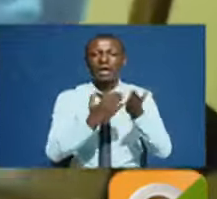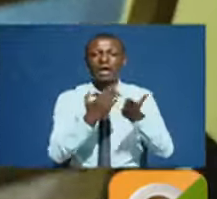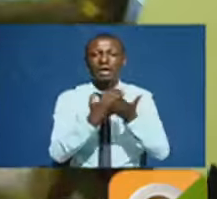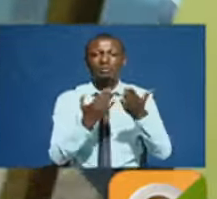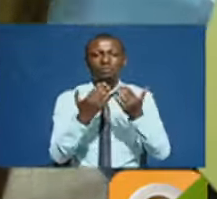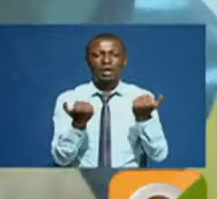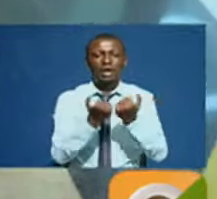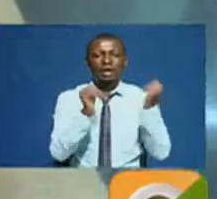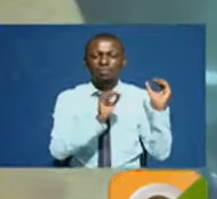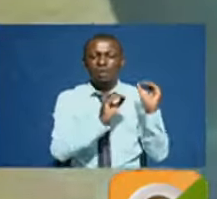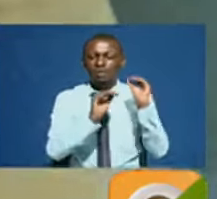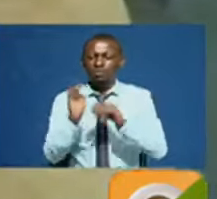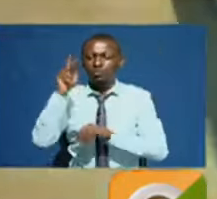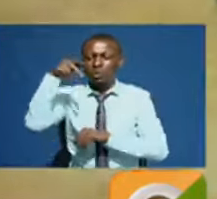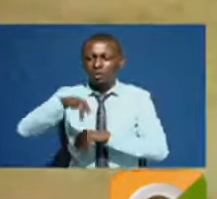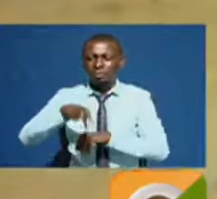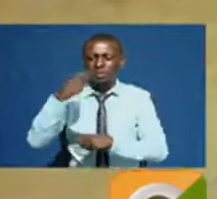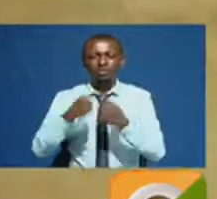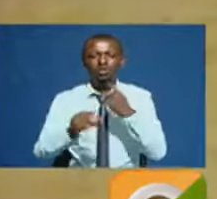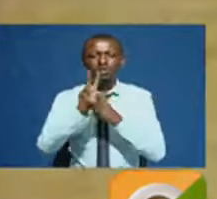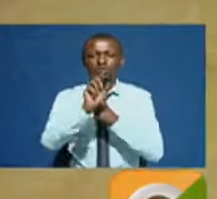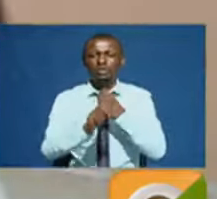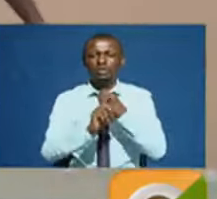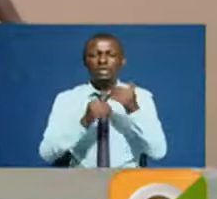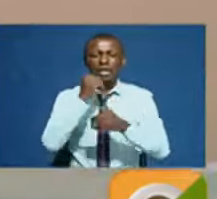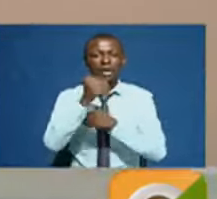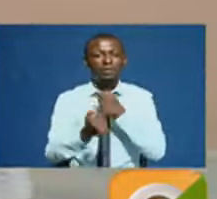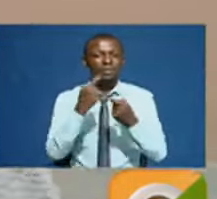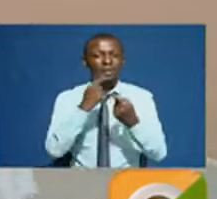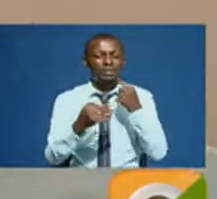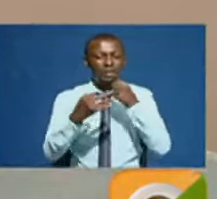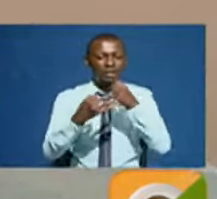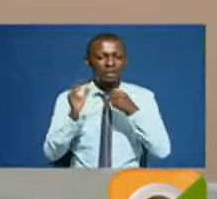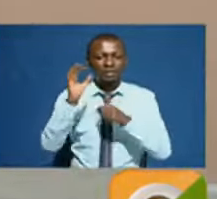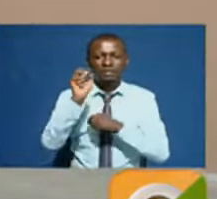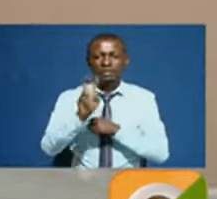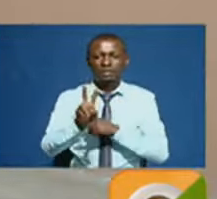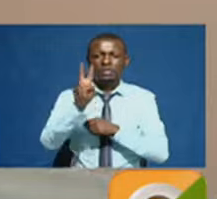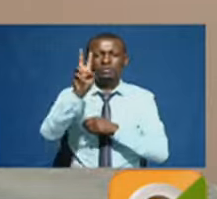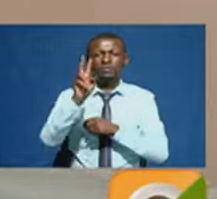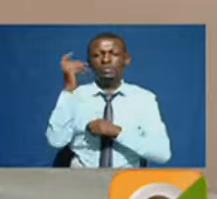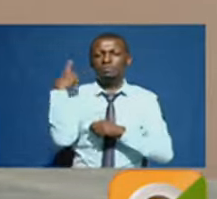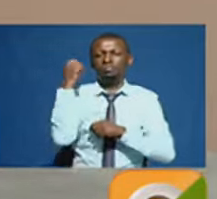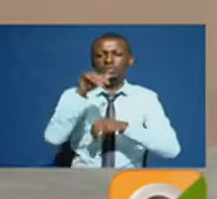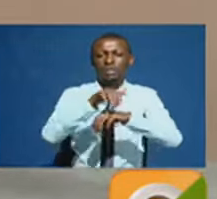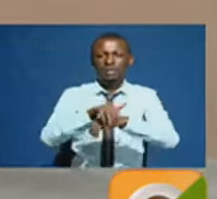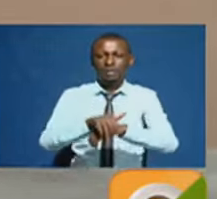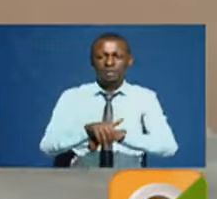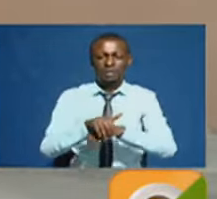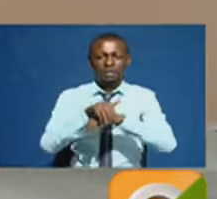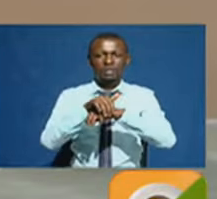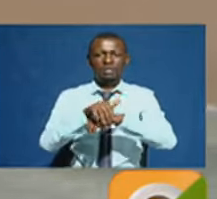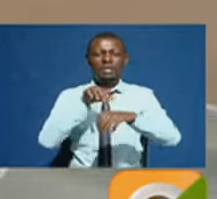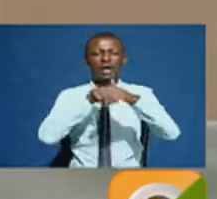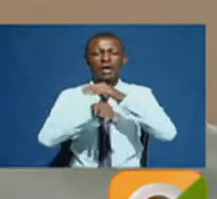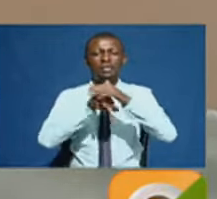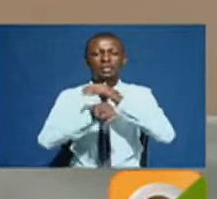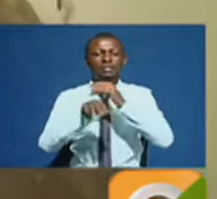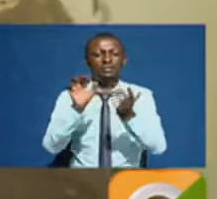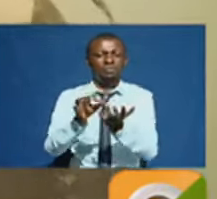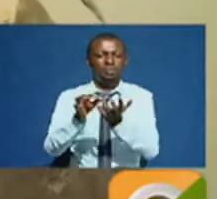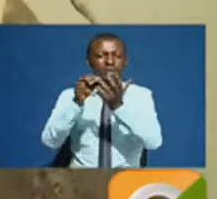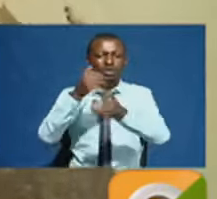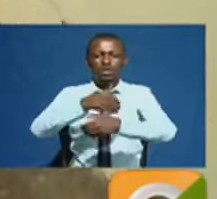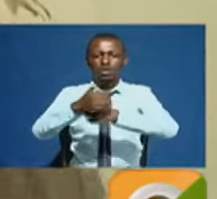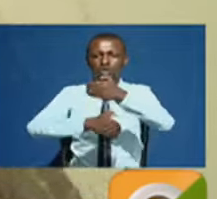by 2016. 8 years later, Citizen TV recently obtained exclusive access to the building,